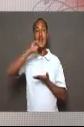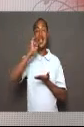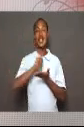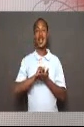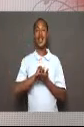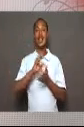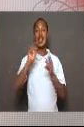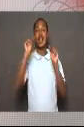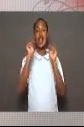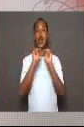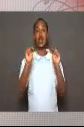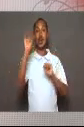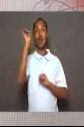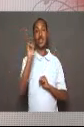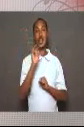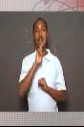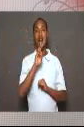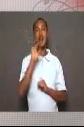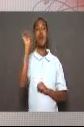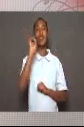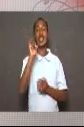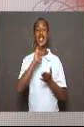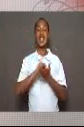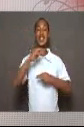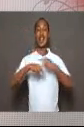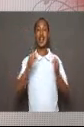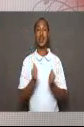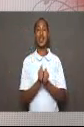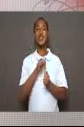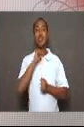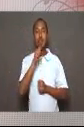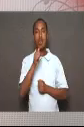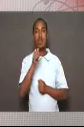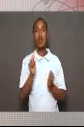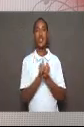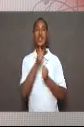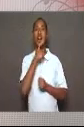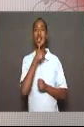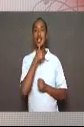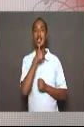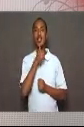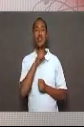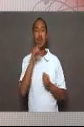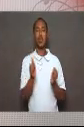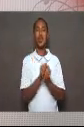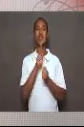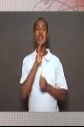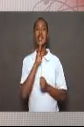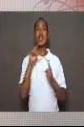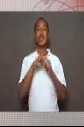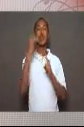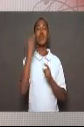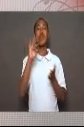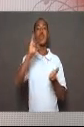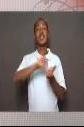that neutral oxides are oxides that react neither with acids nor with bases to